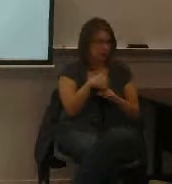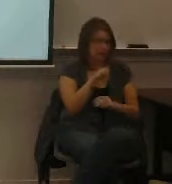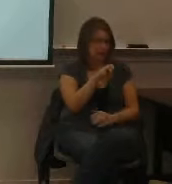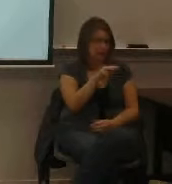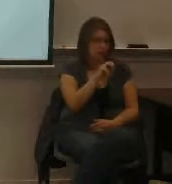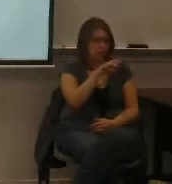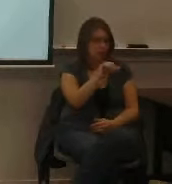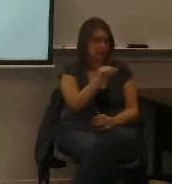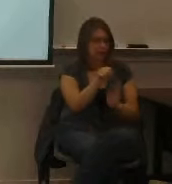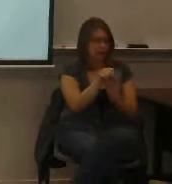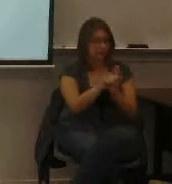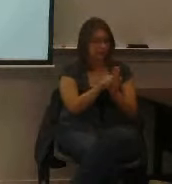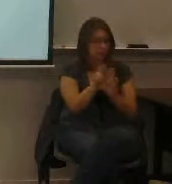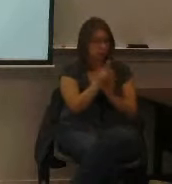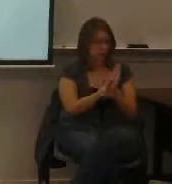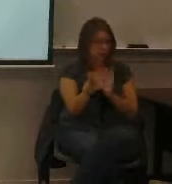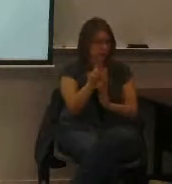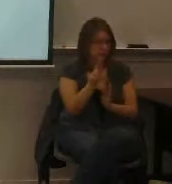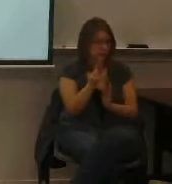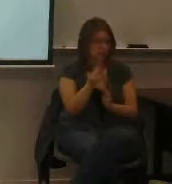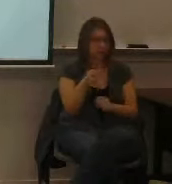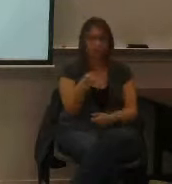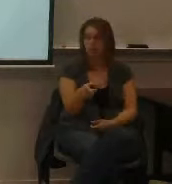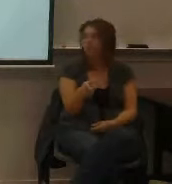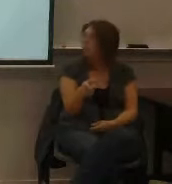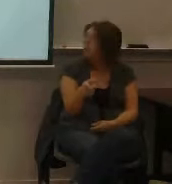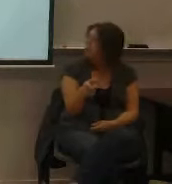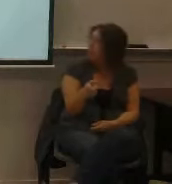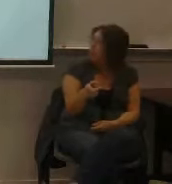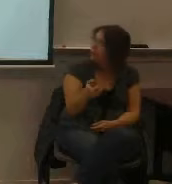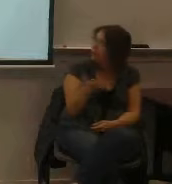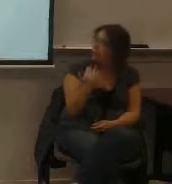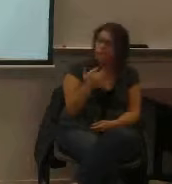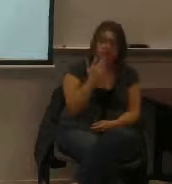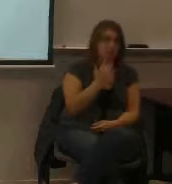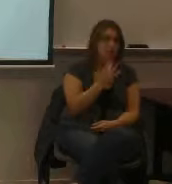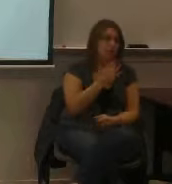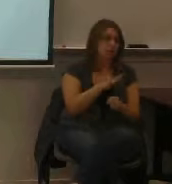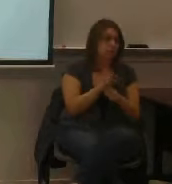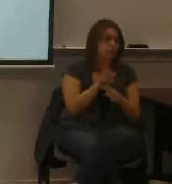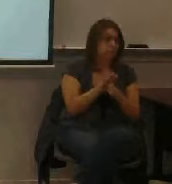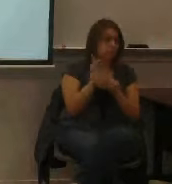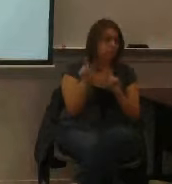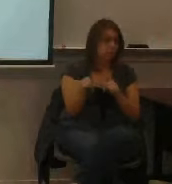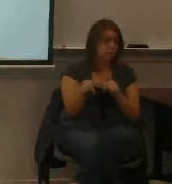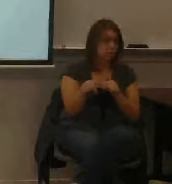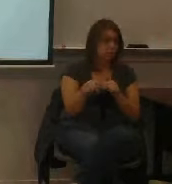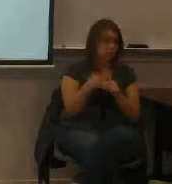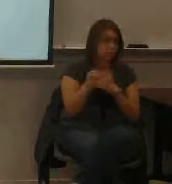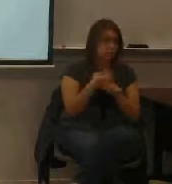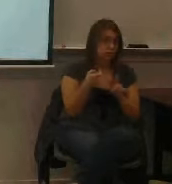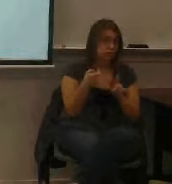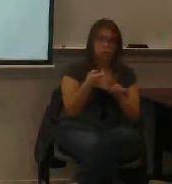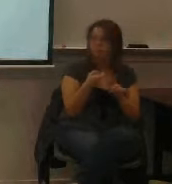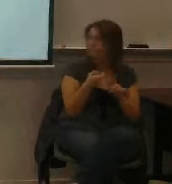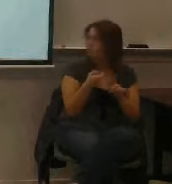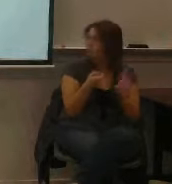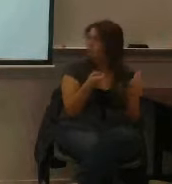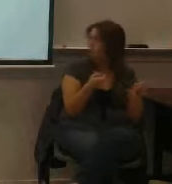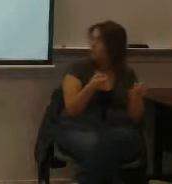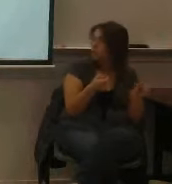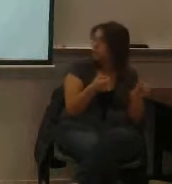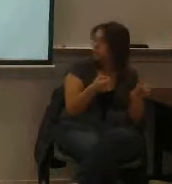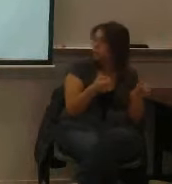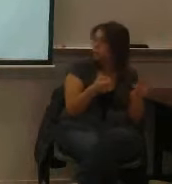Emporia State University. But he was fortunate enough to go from